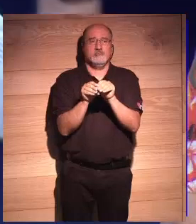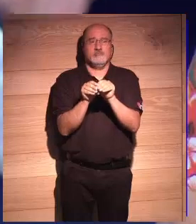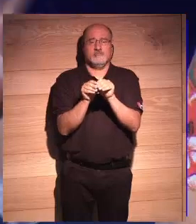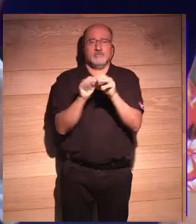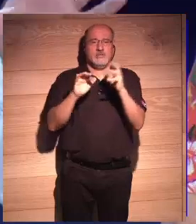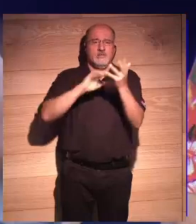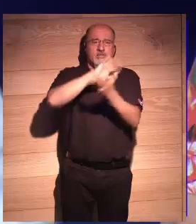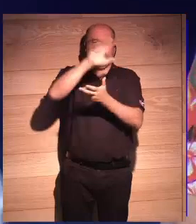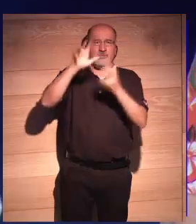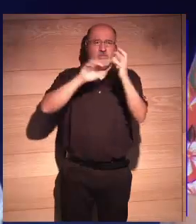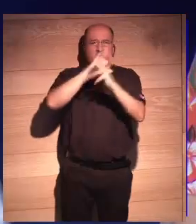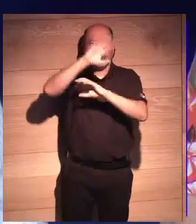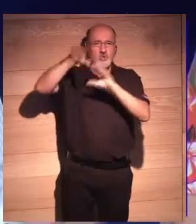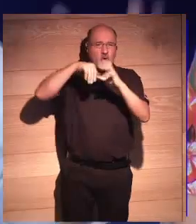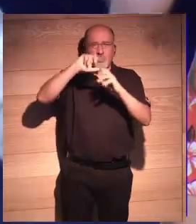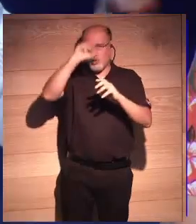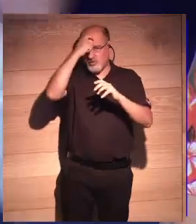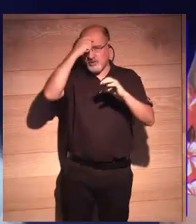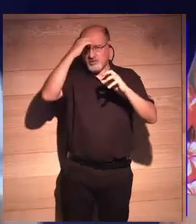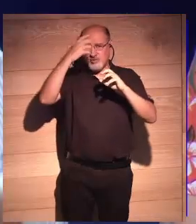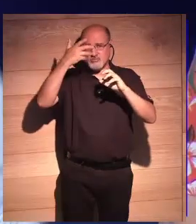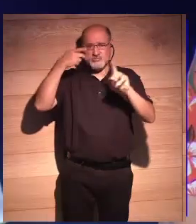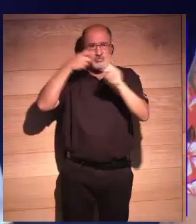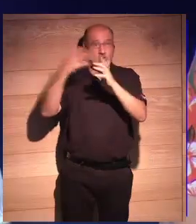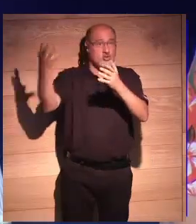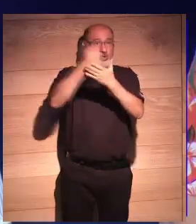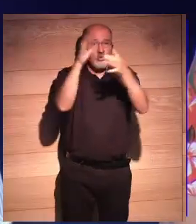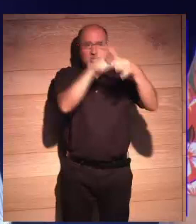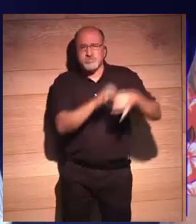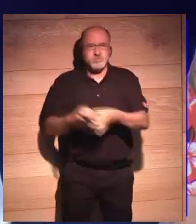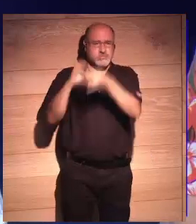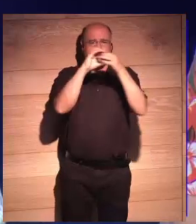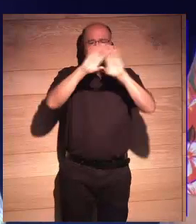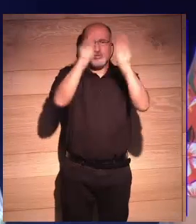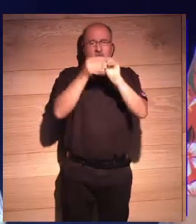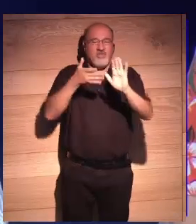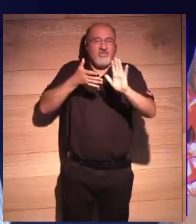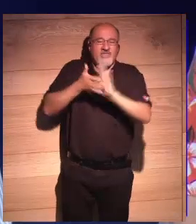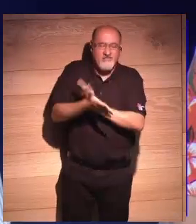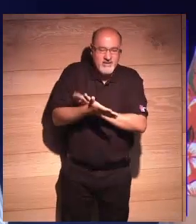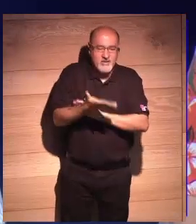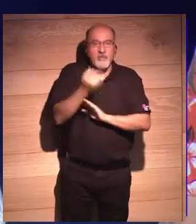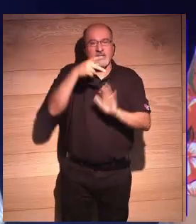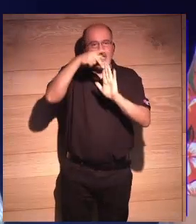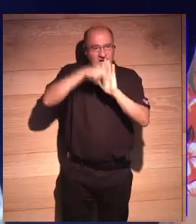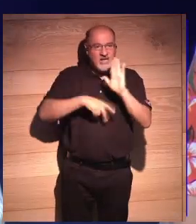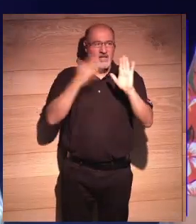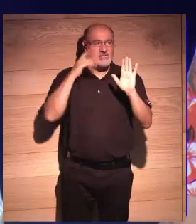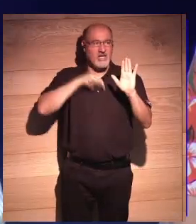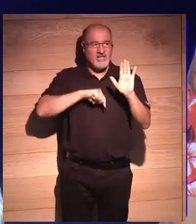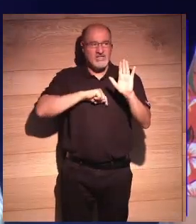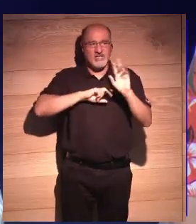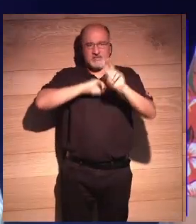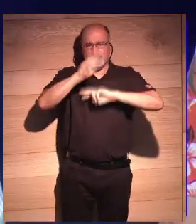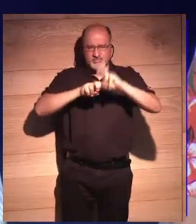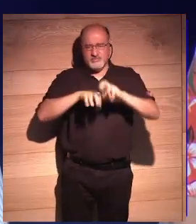everything is like flying, they are pieces of the puzzle that they will eventually come together. So we'll have to redefine all